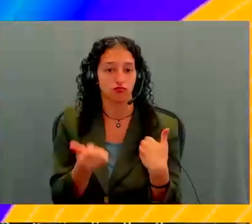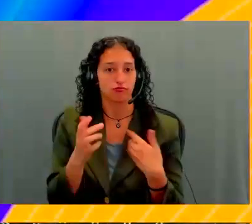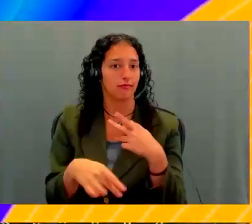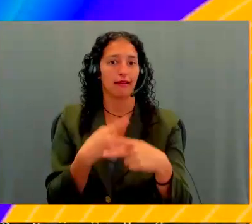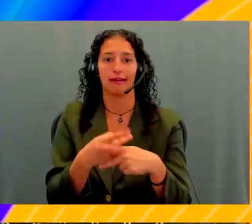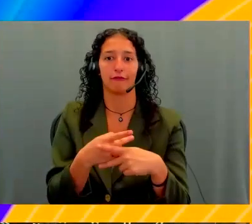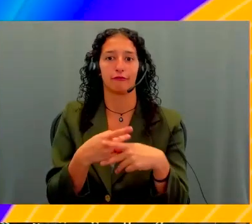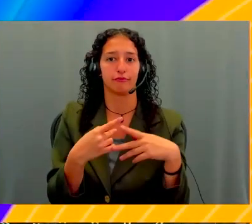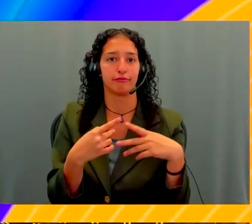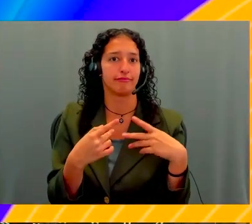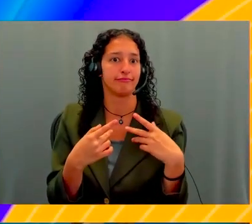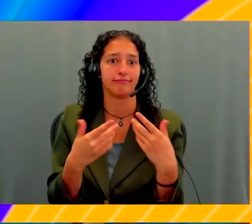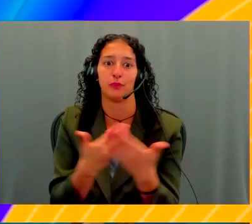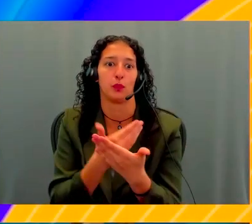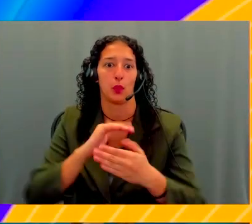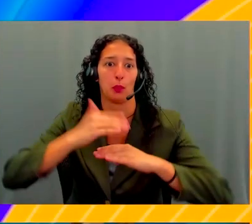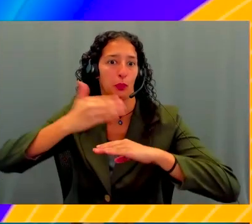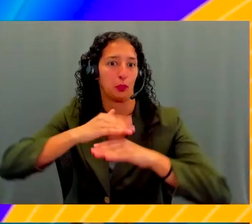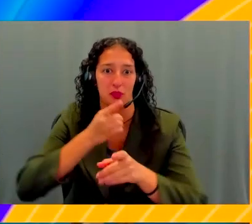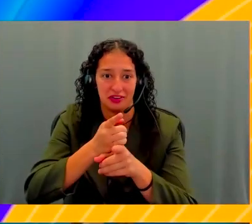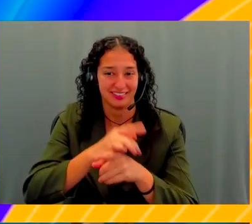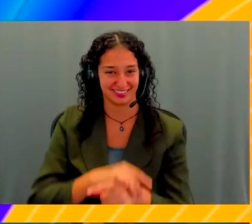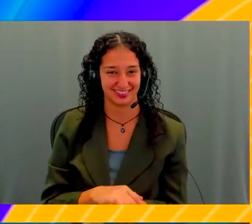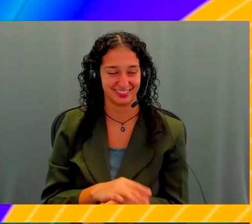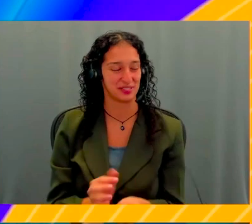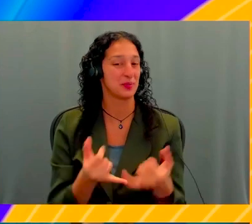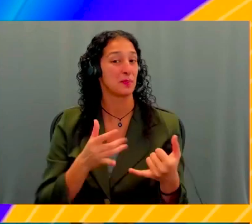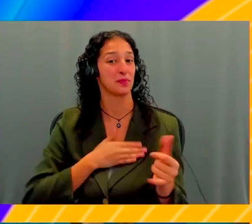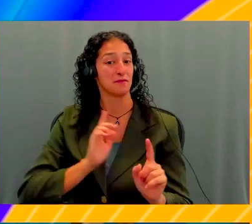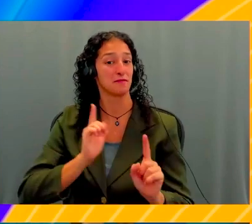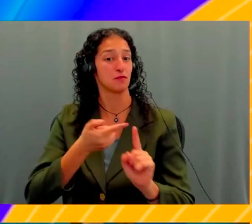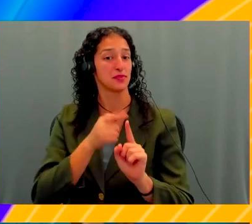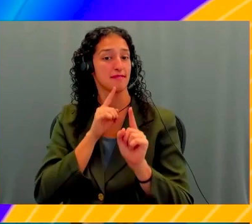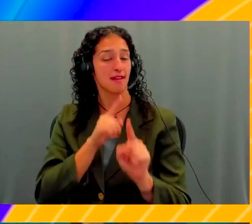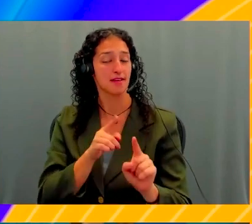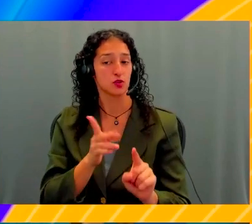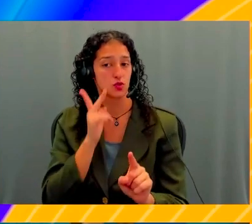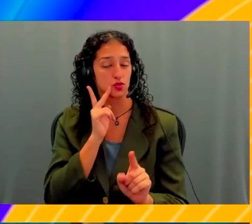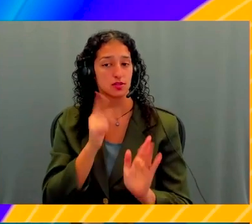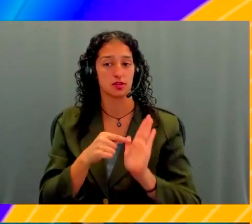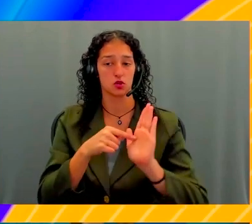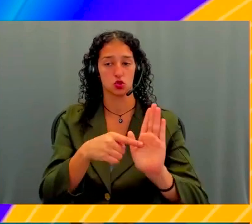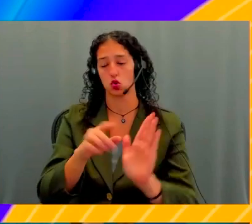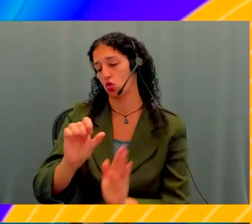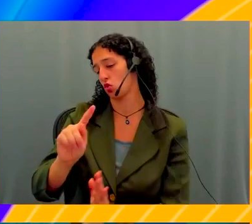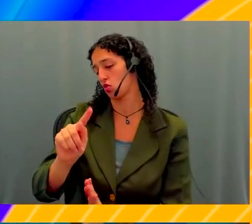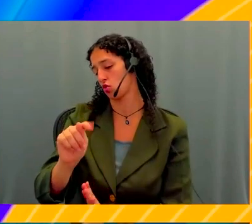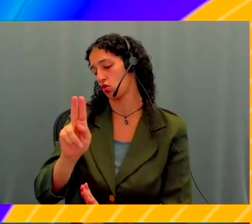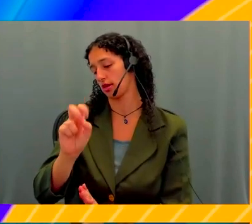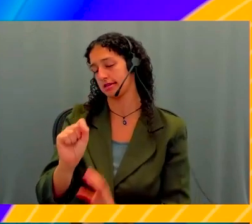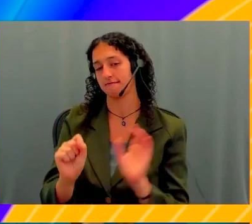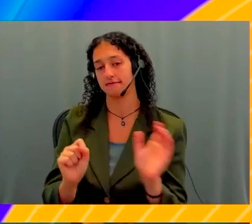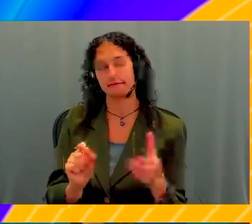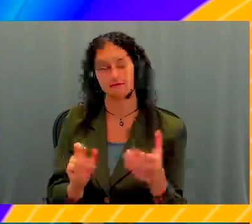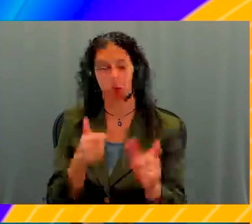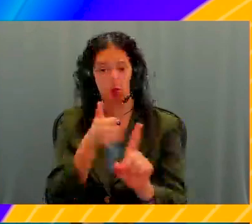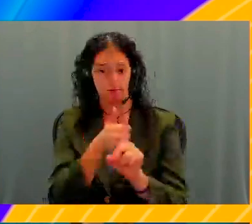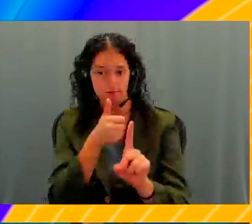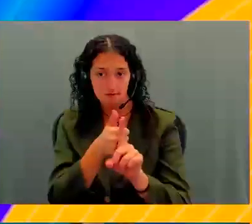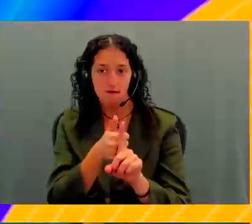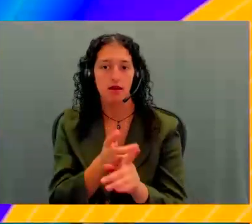Okay. So this is my first sensor. As you can see, it shows the status of the sensor itself. It shows you